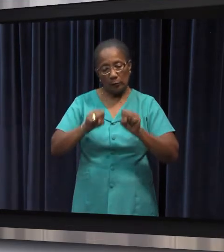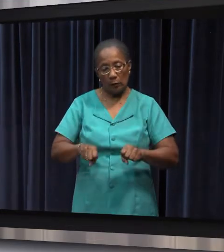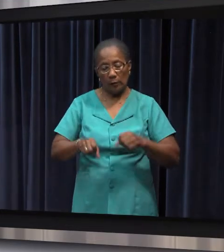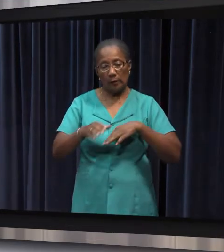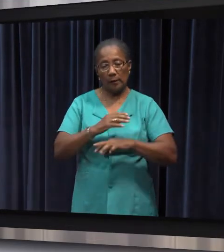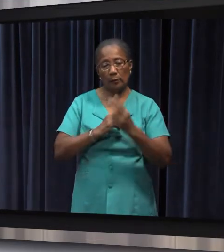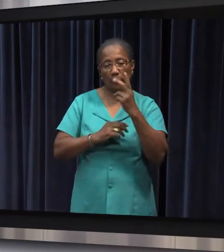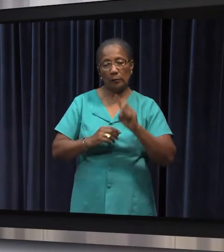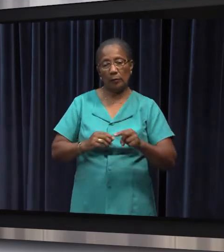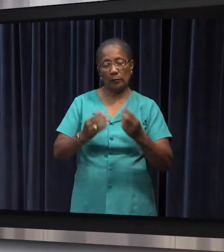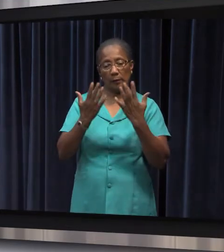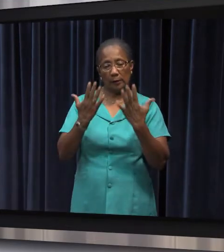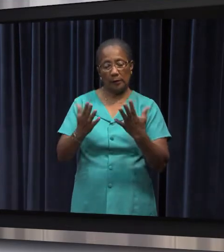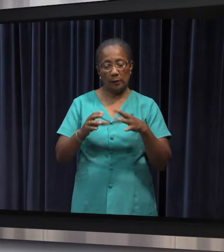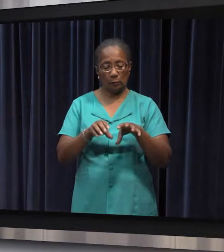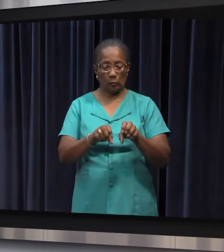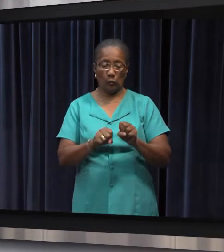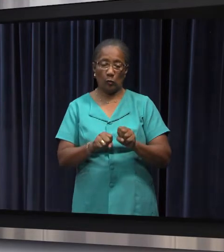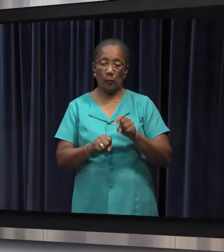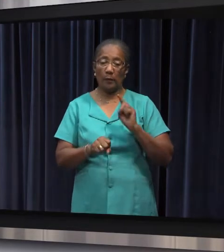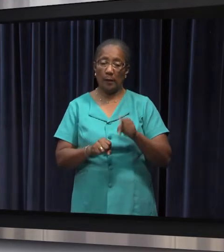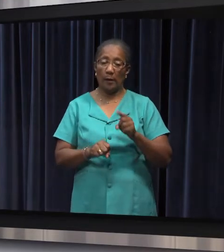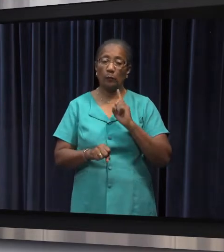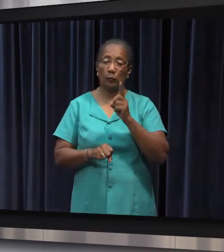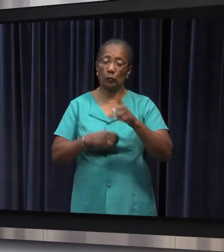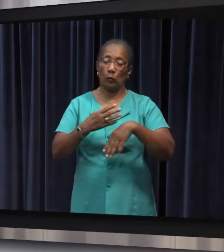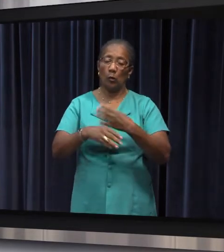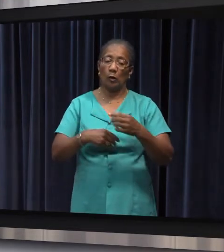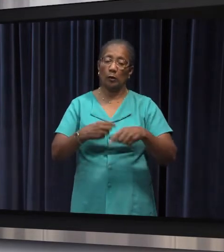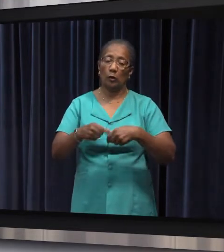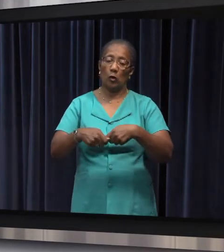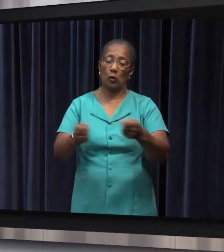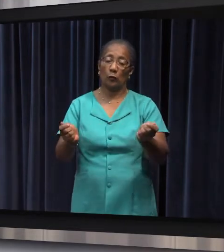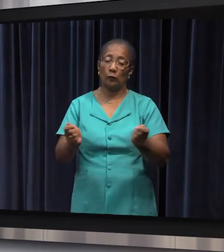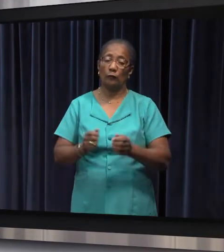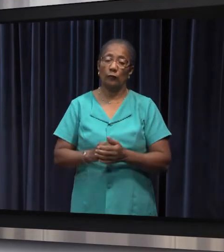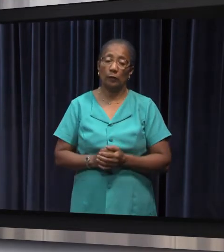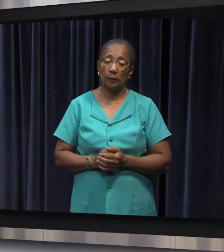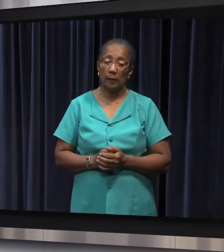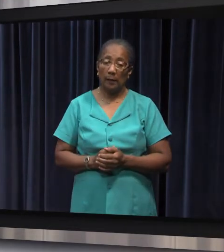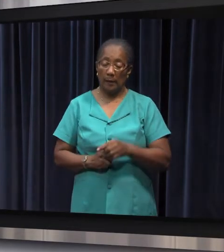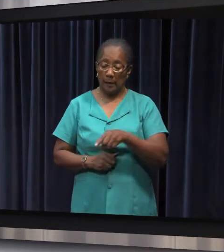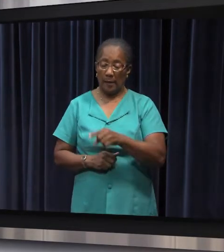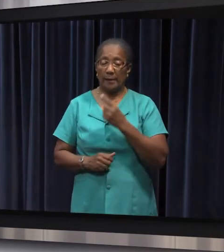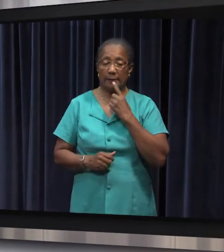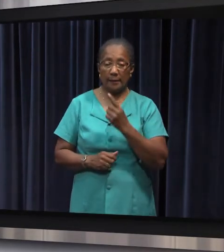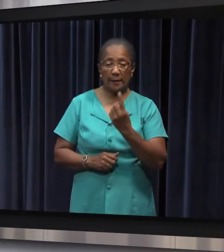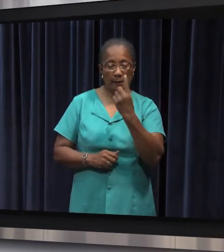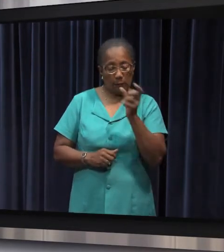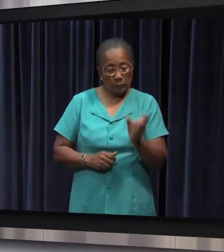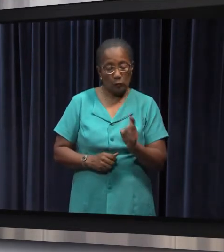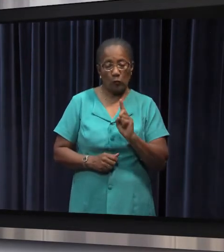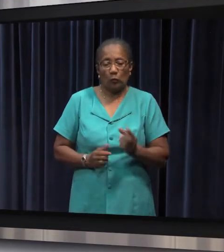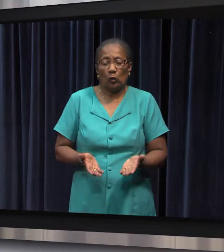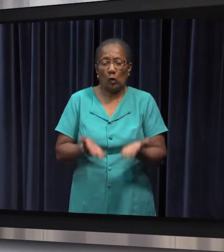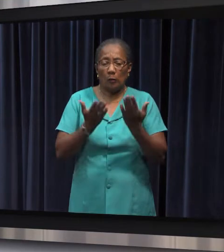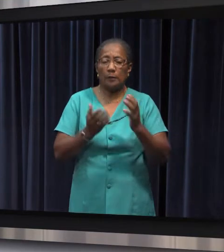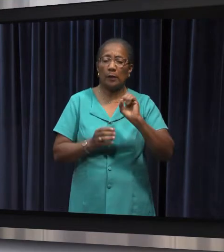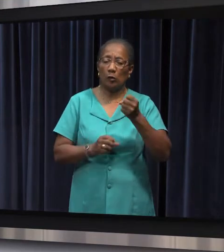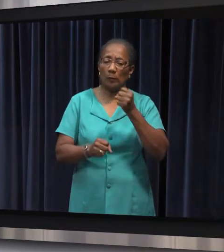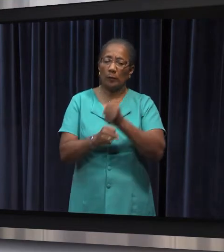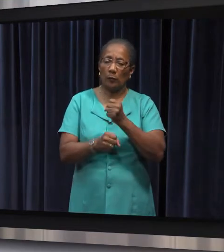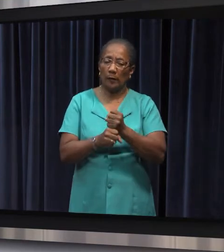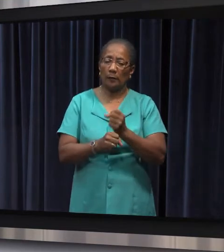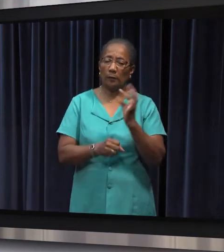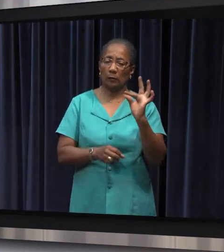been taken in 2010, and they should be executed. According to him,